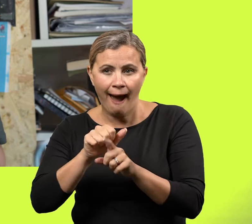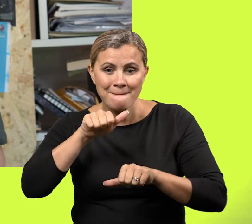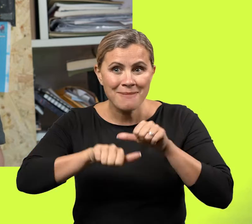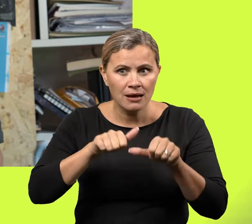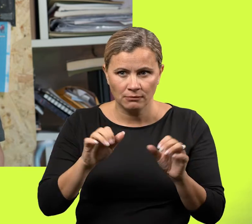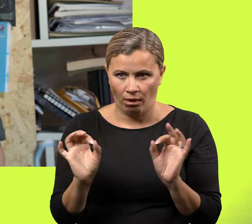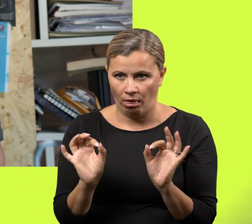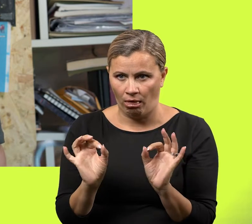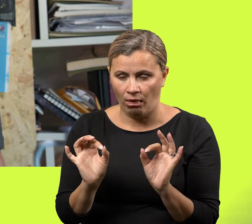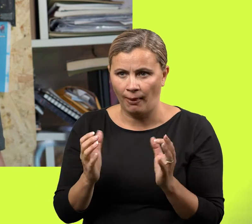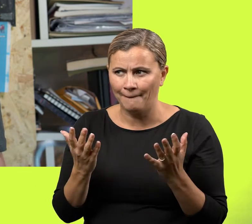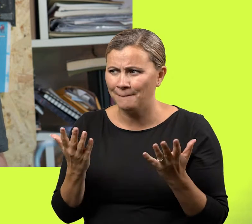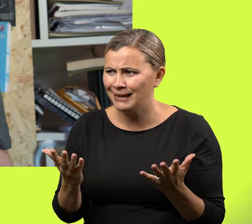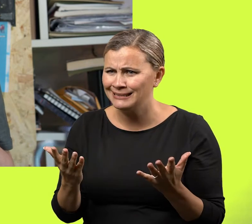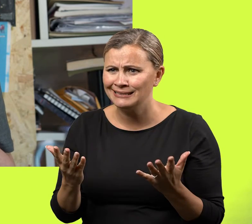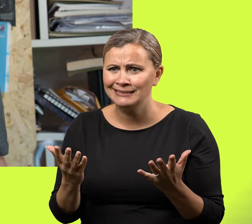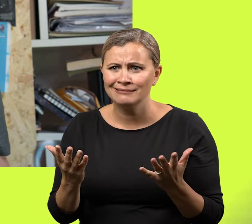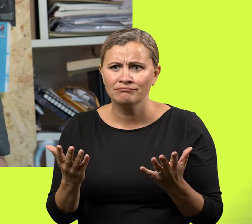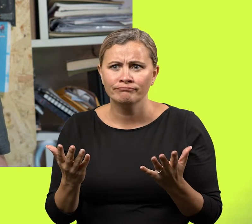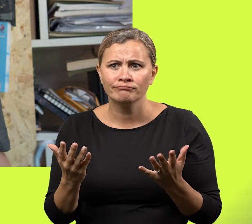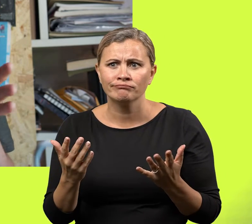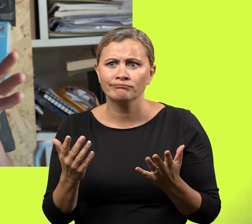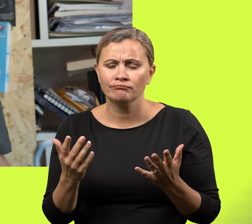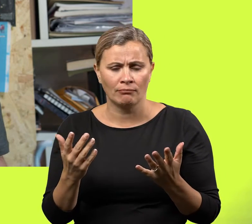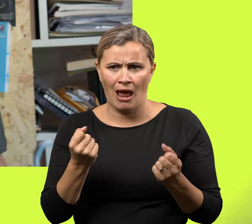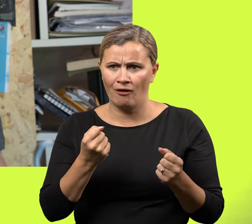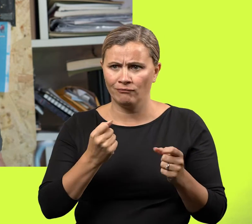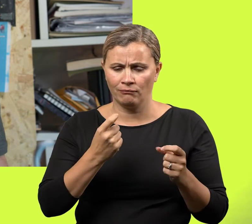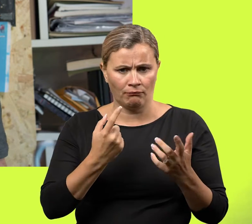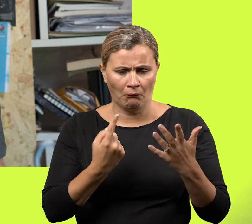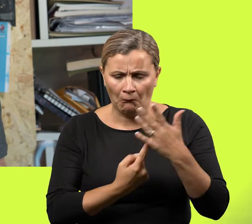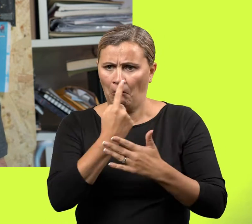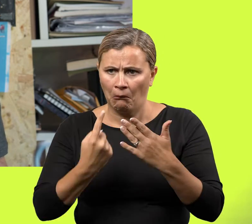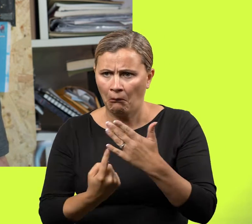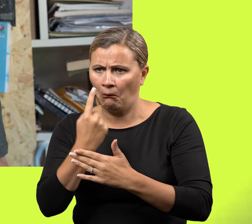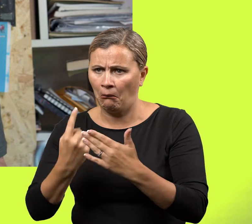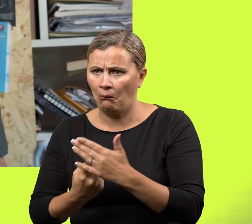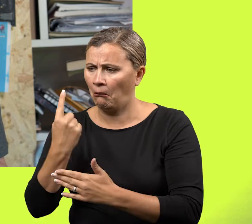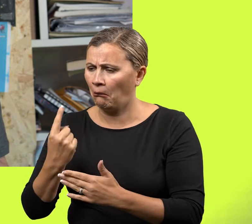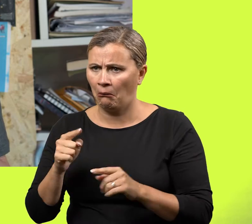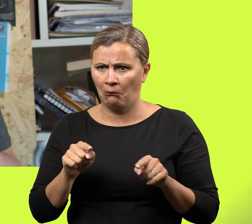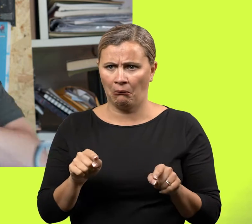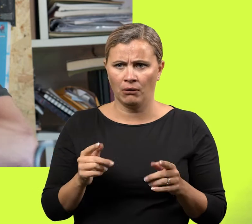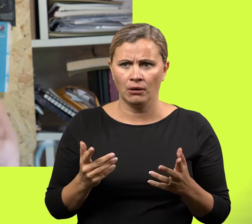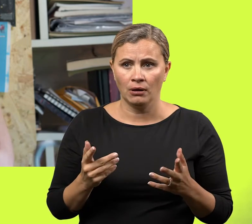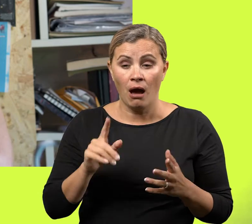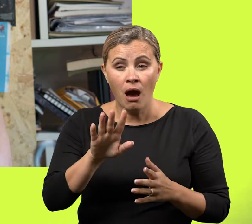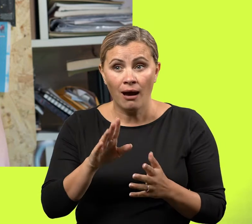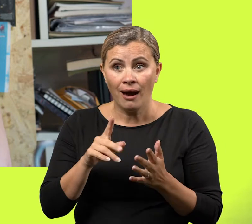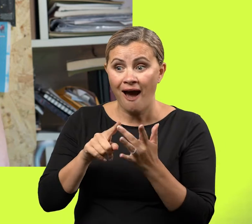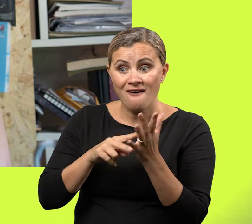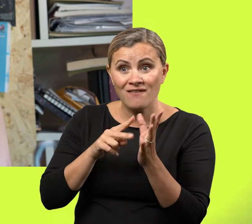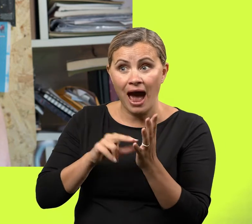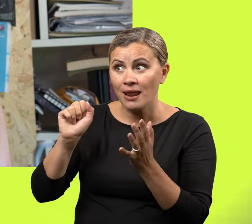there's no predictable pattern, there's a randomness to it. Other than this